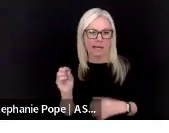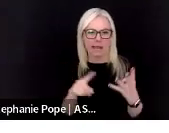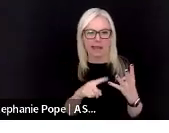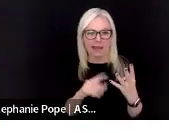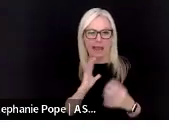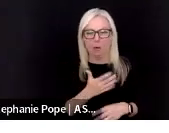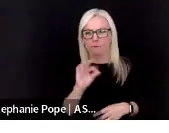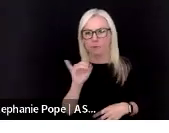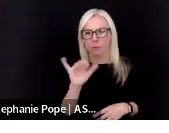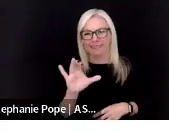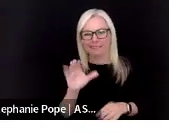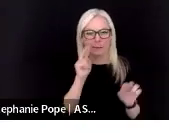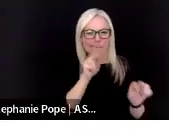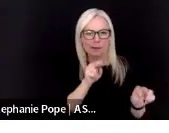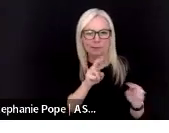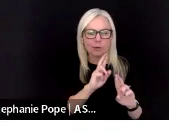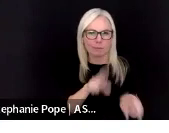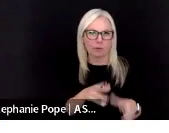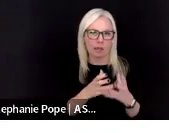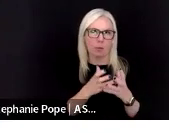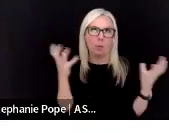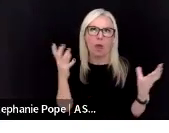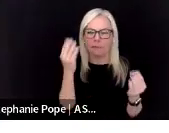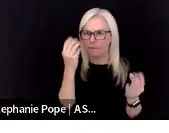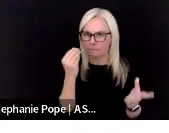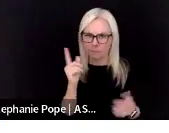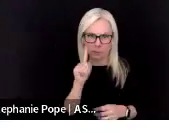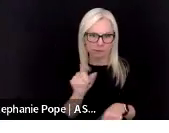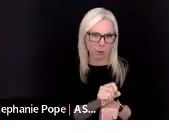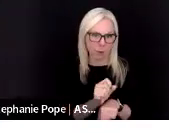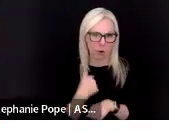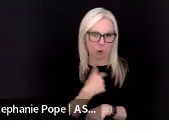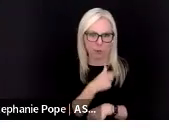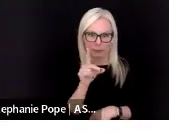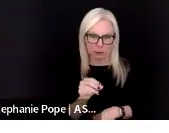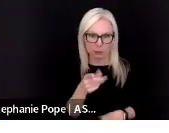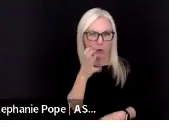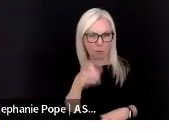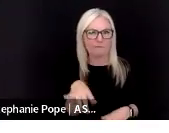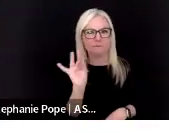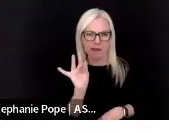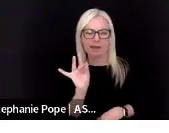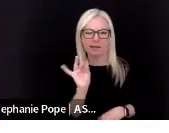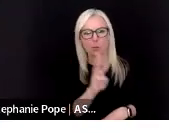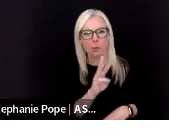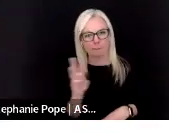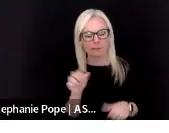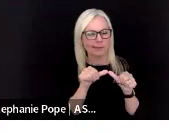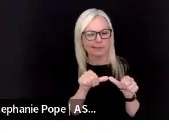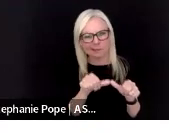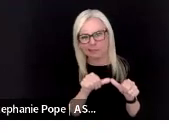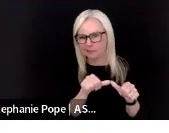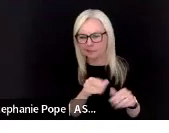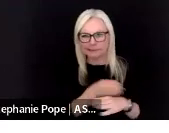monitoring reports. So those are a wealth of information about the forensic work that we do. And I think you'll find that the website, you know, we continue to constantly try